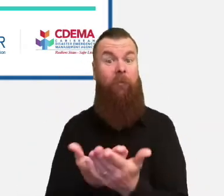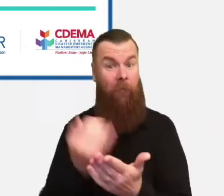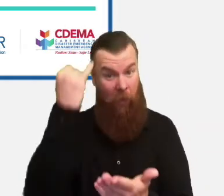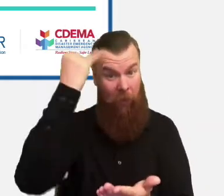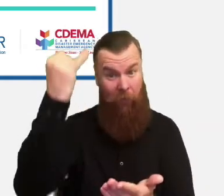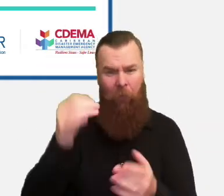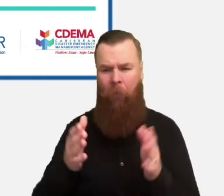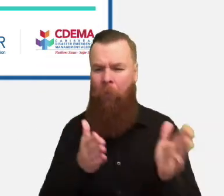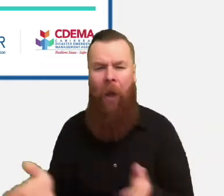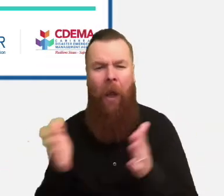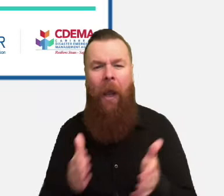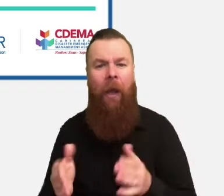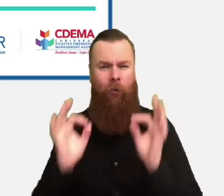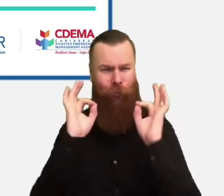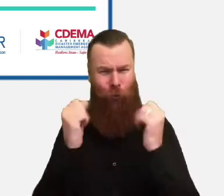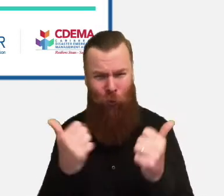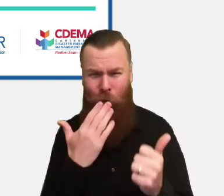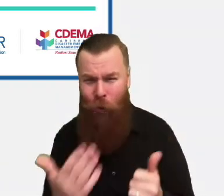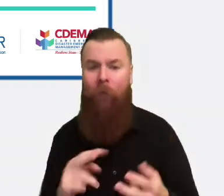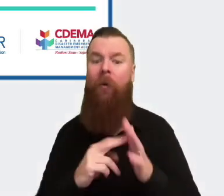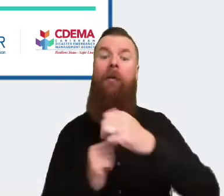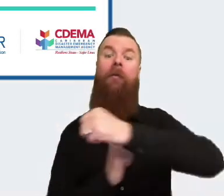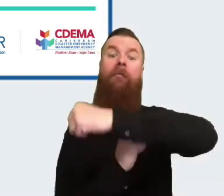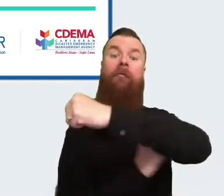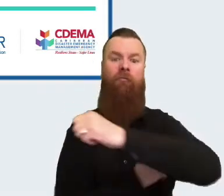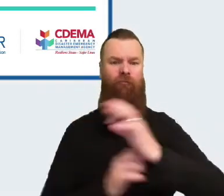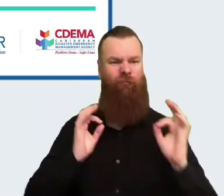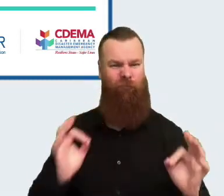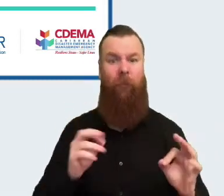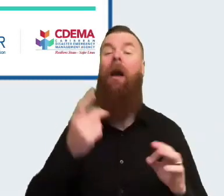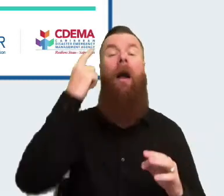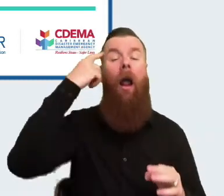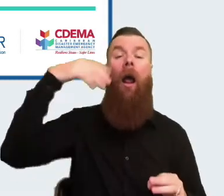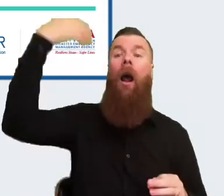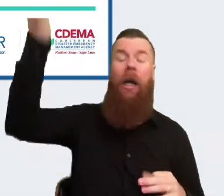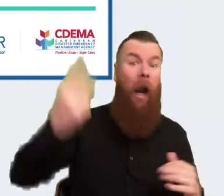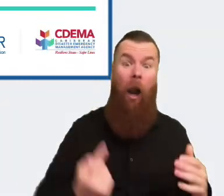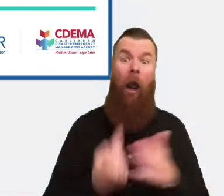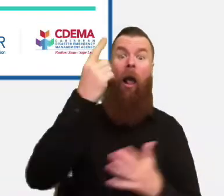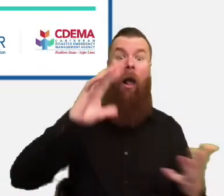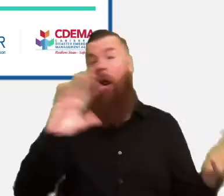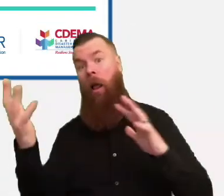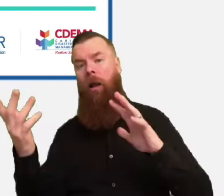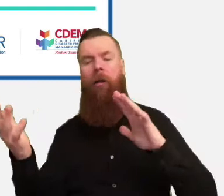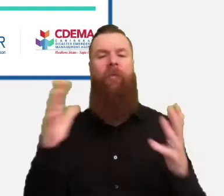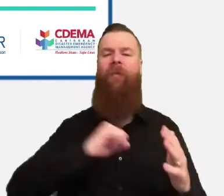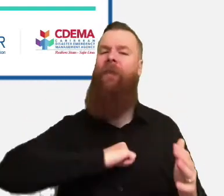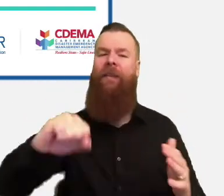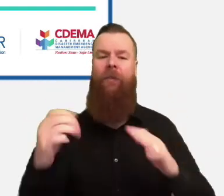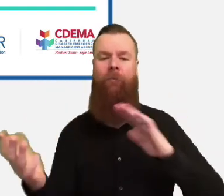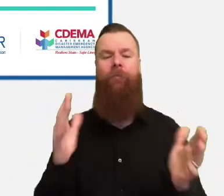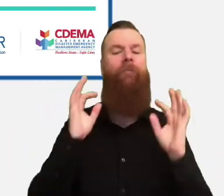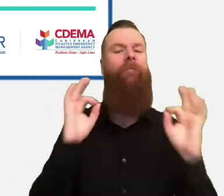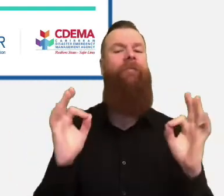plenty of evidence of hazards forthcoming. The example I'm going to show here is on composites. So the investment